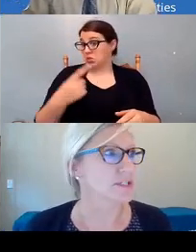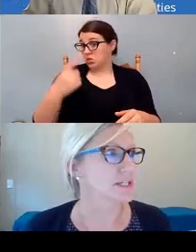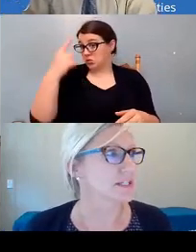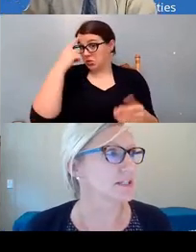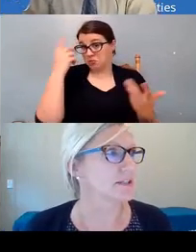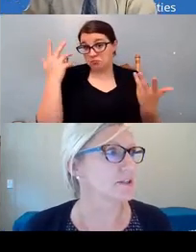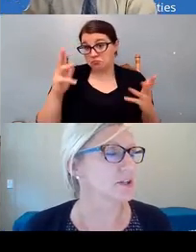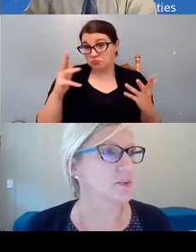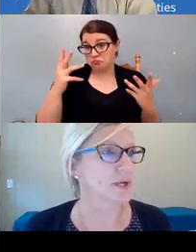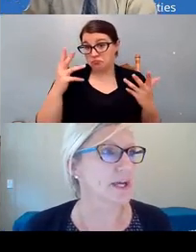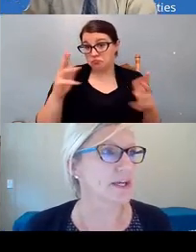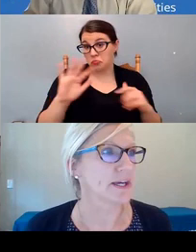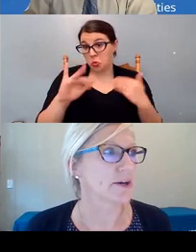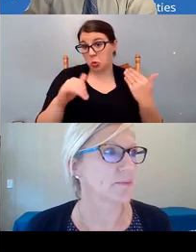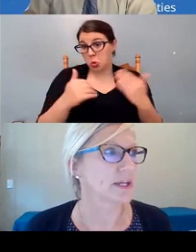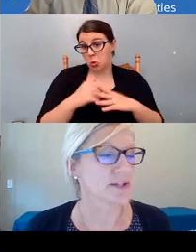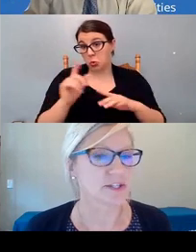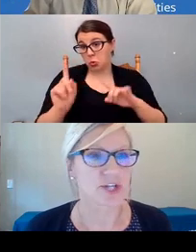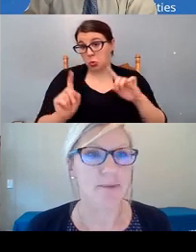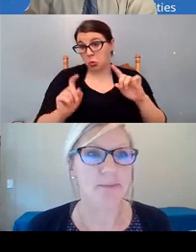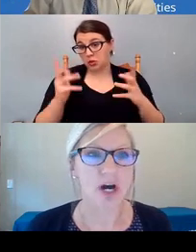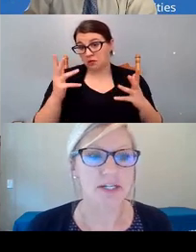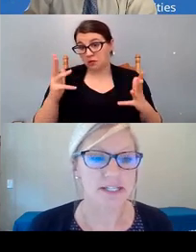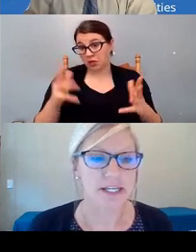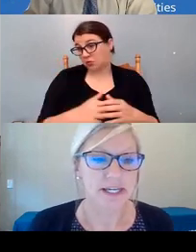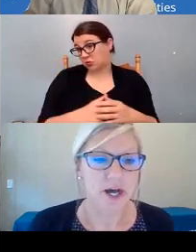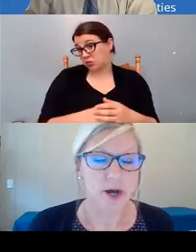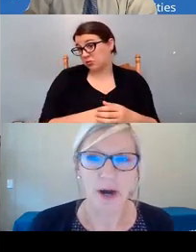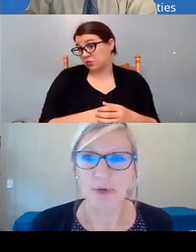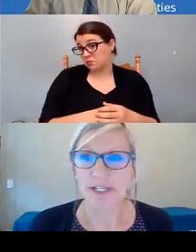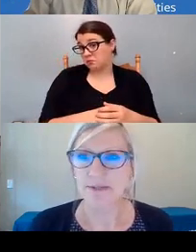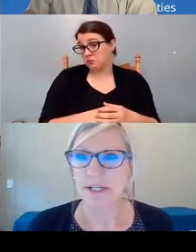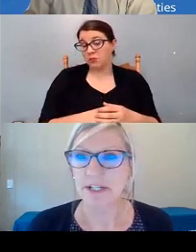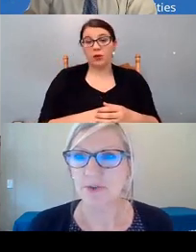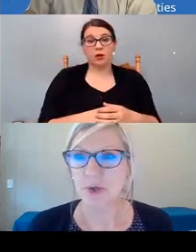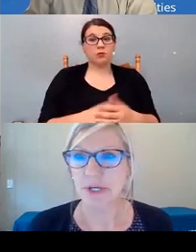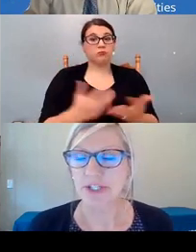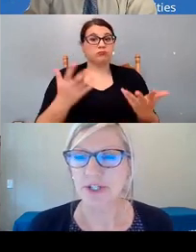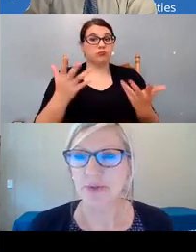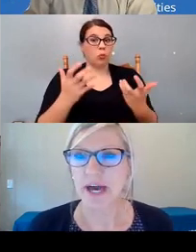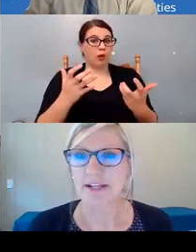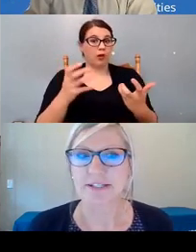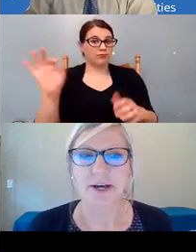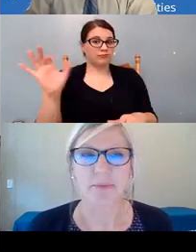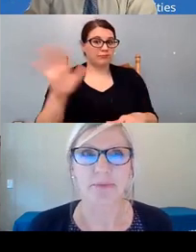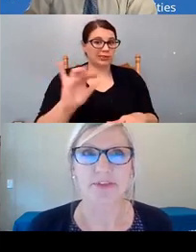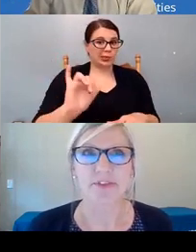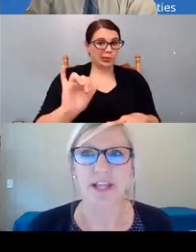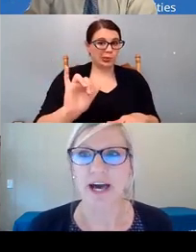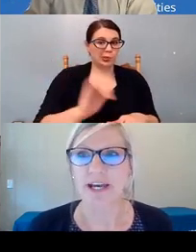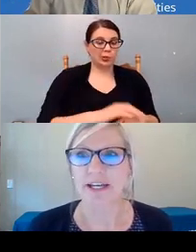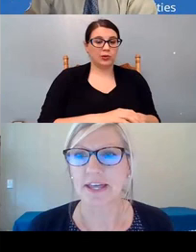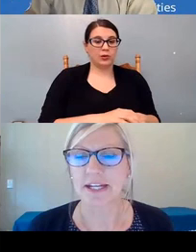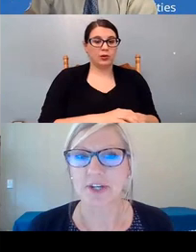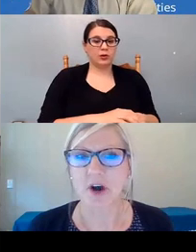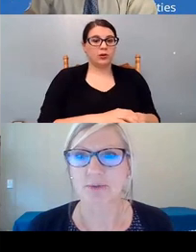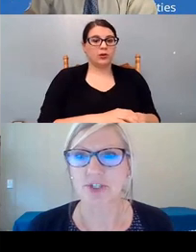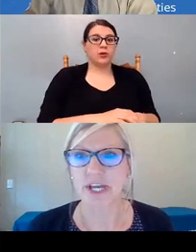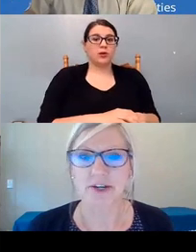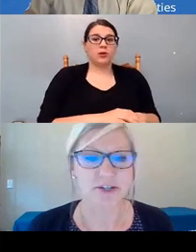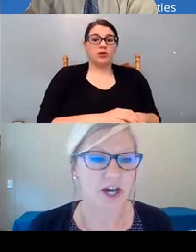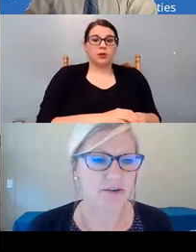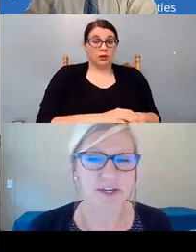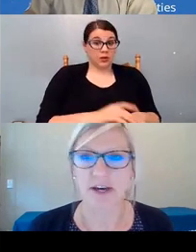that were presented in the Q&A and in the chat box. I wanted to mention real quick too that the slide that